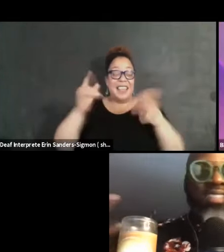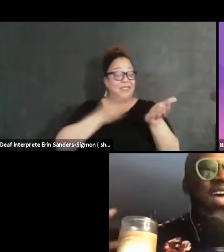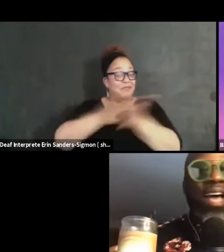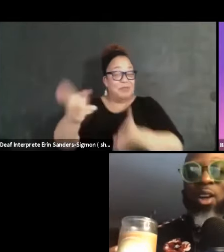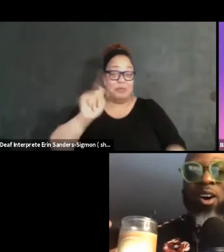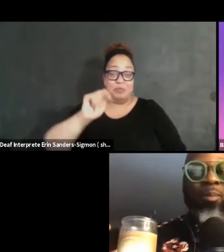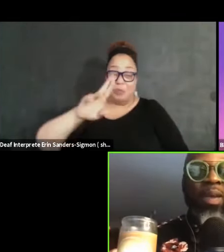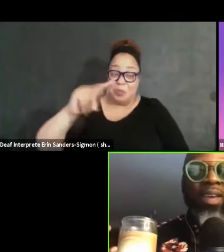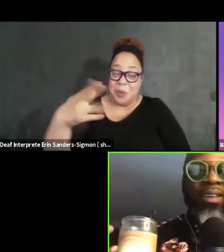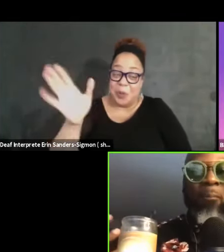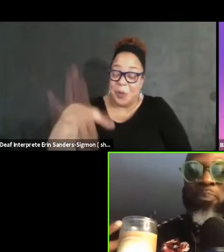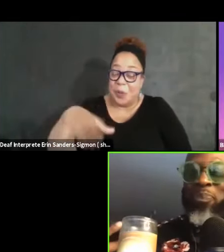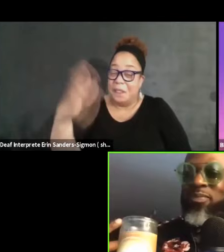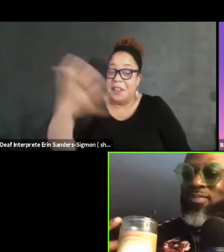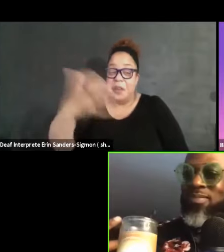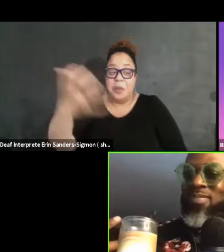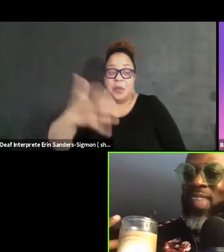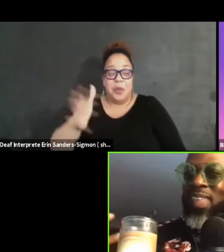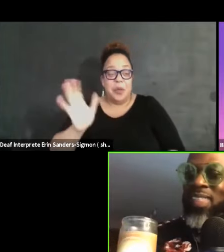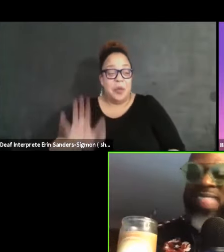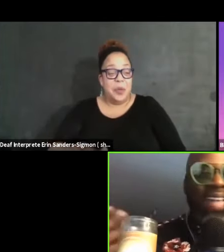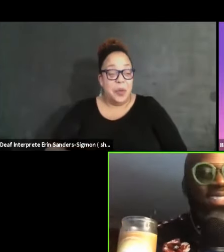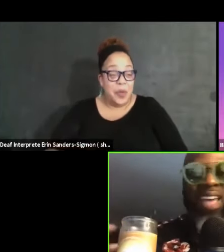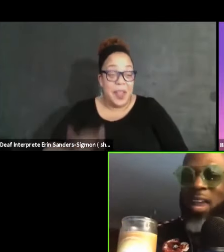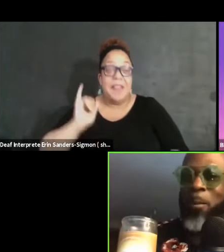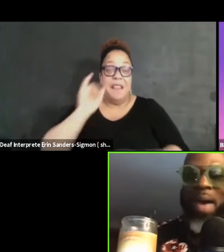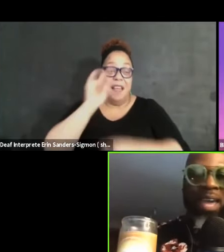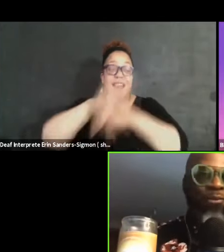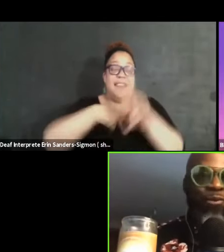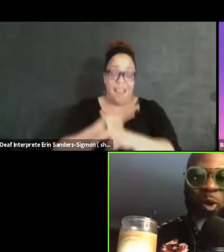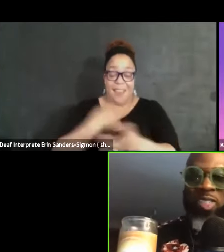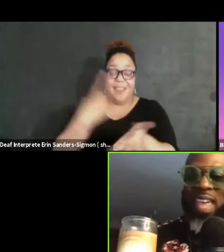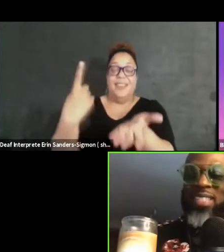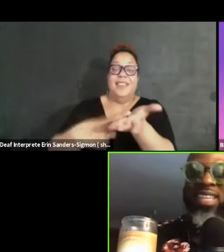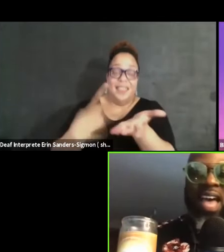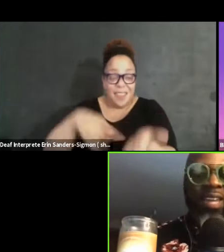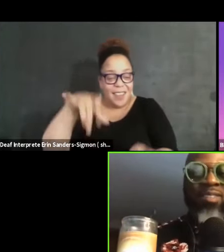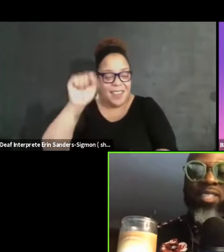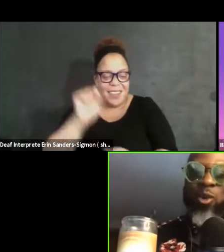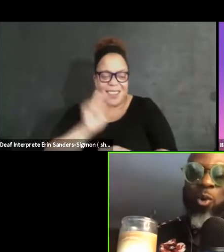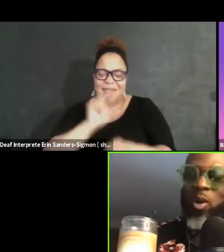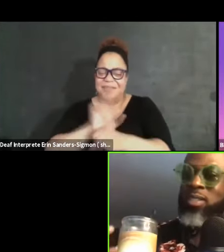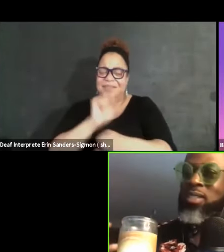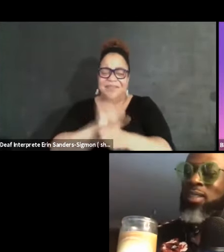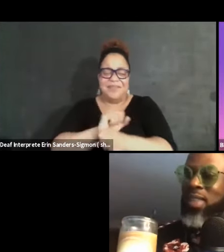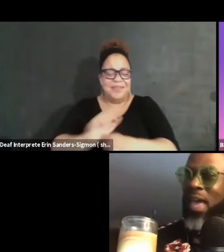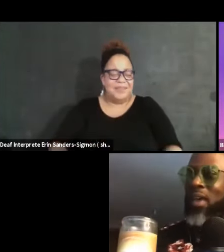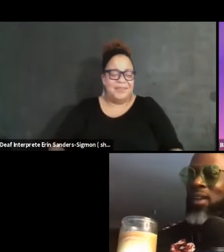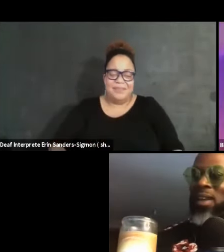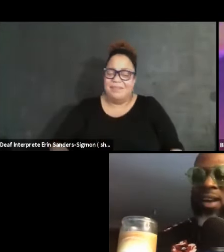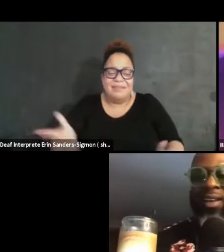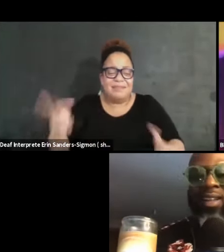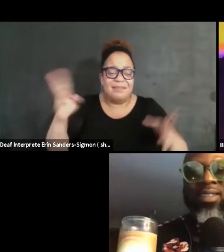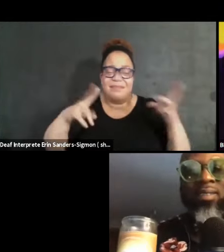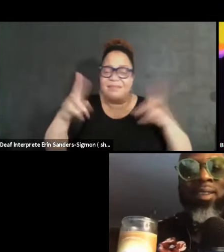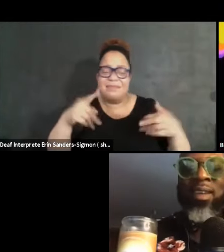That's the kind of dialogue, man. That's the kind of back and forth, that's the kind of discourse